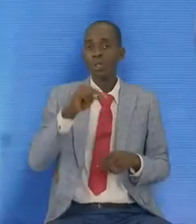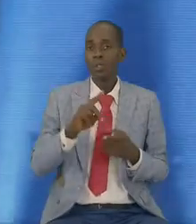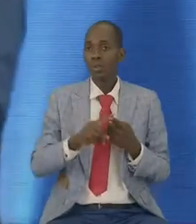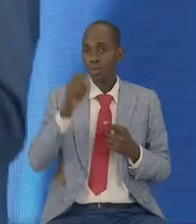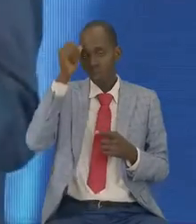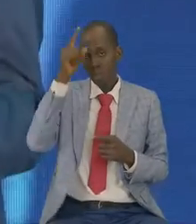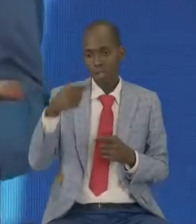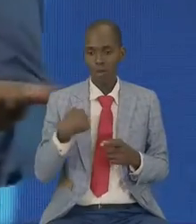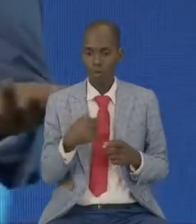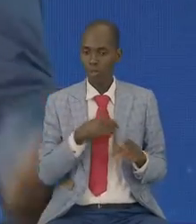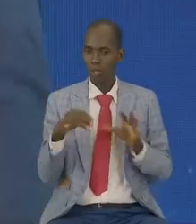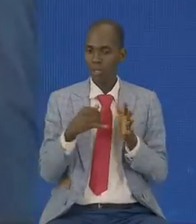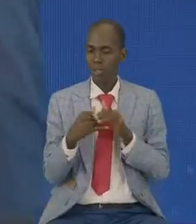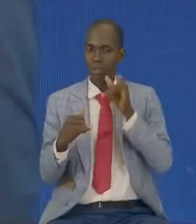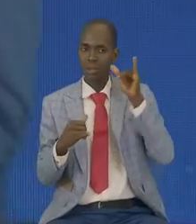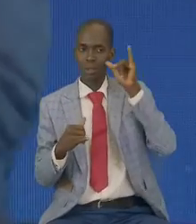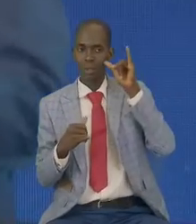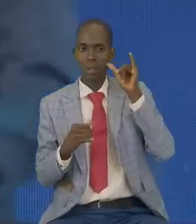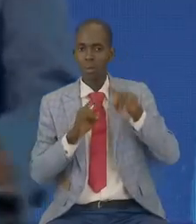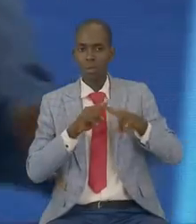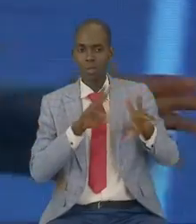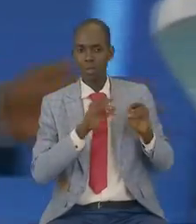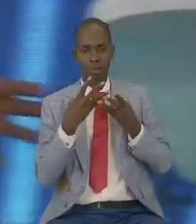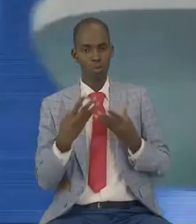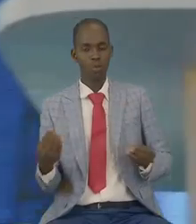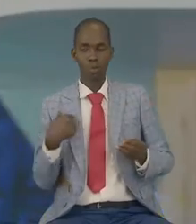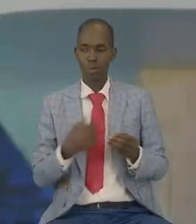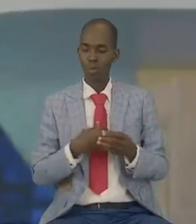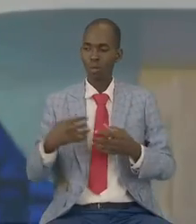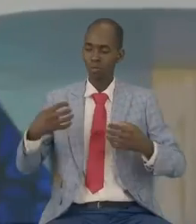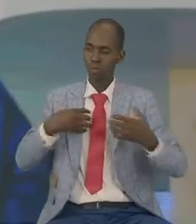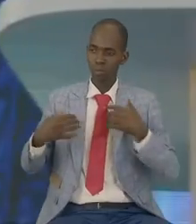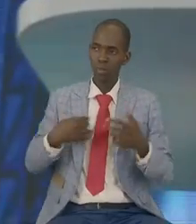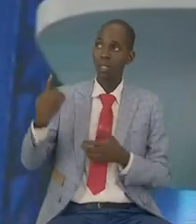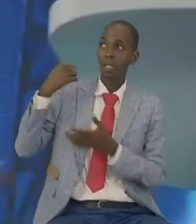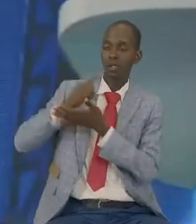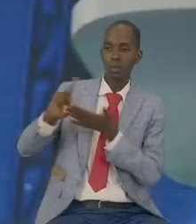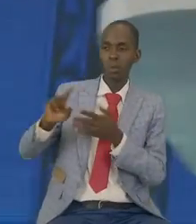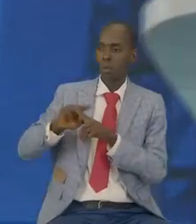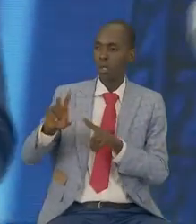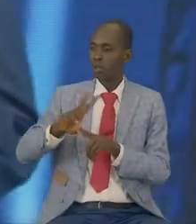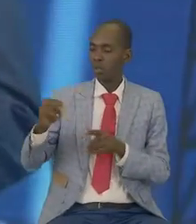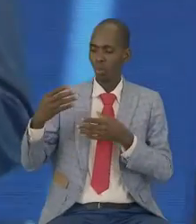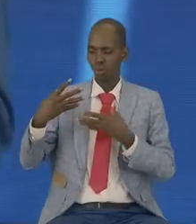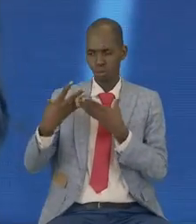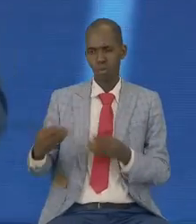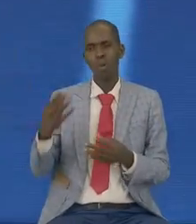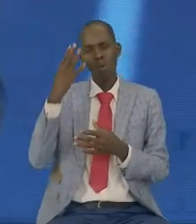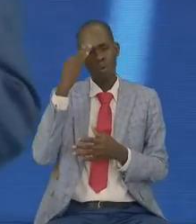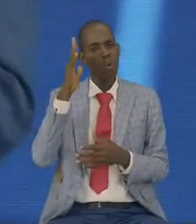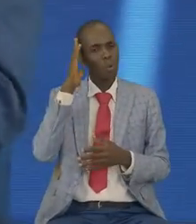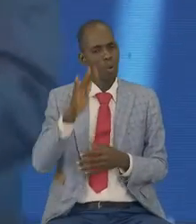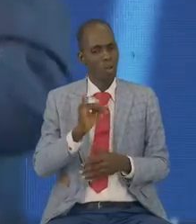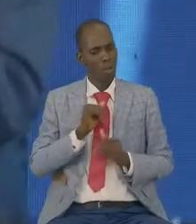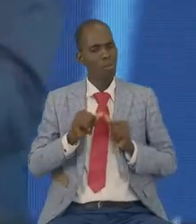that yesterday, did not bring solution. We did that the other week, did not bring solution. Why should I